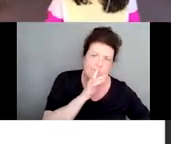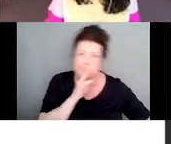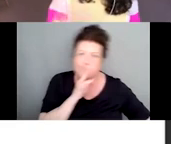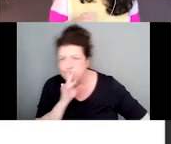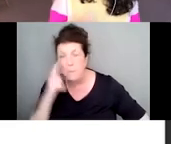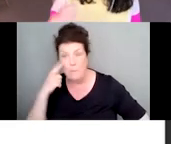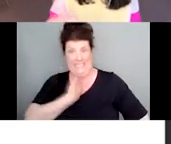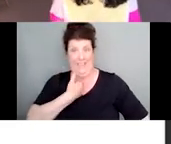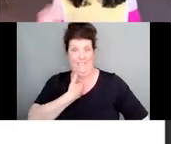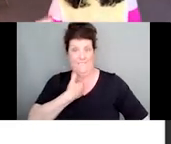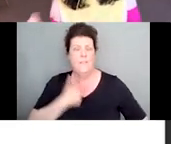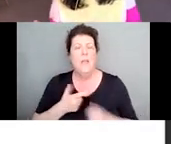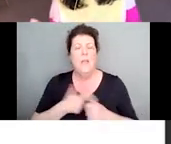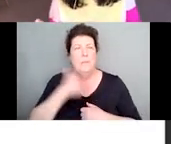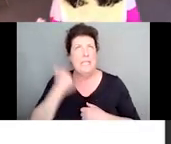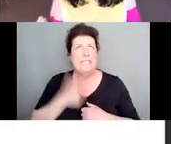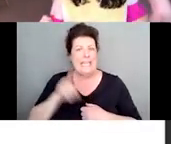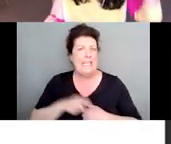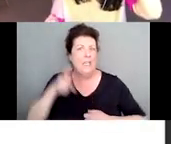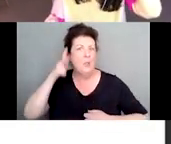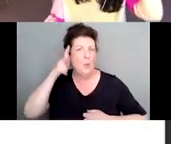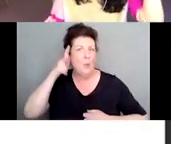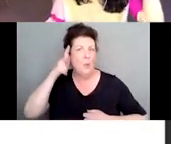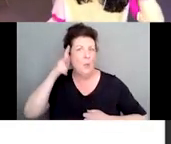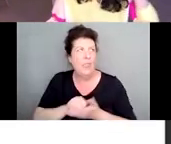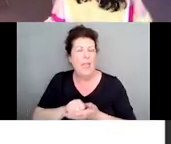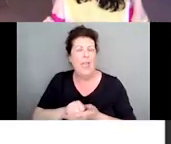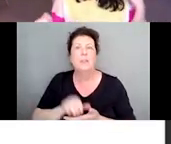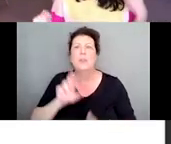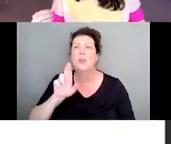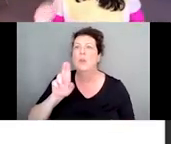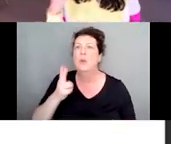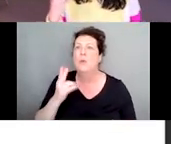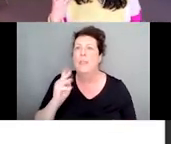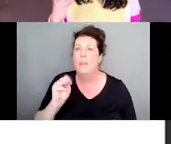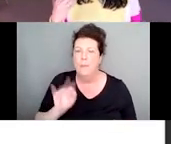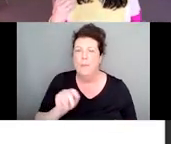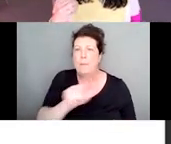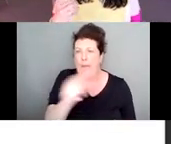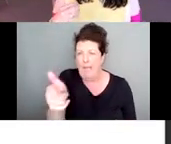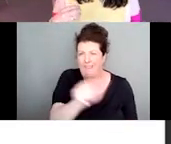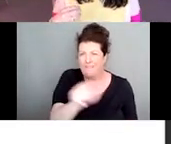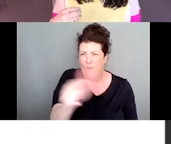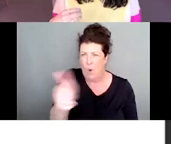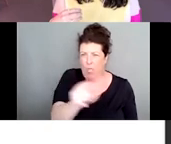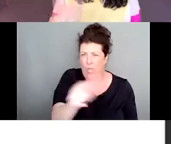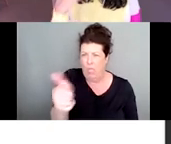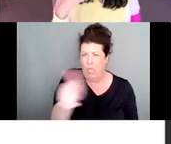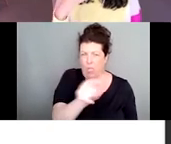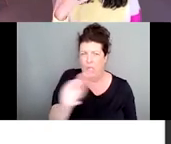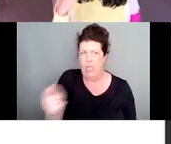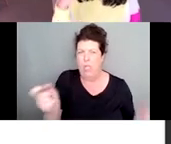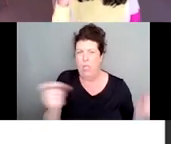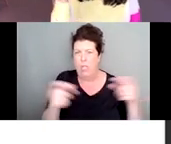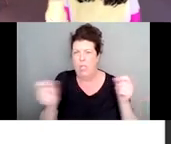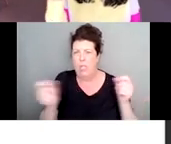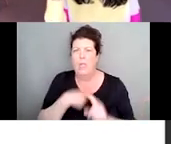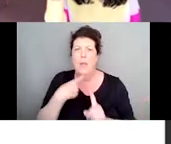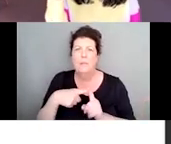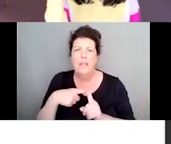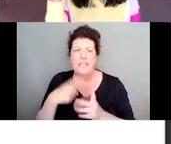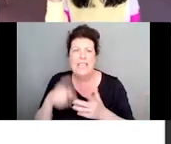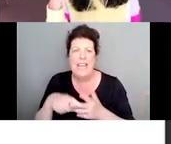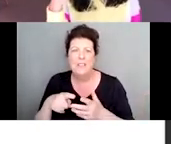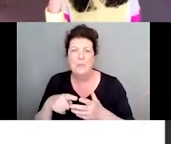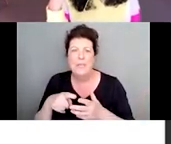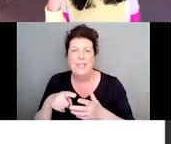have a rhythm back and forth and it also needed to Paul is, um, is English. And so it also